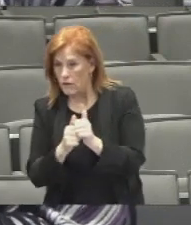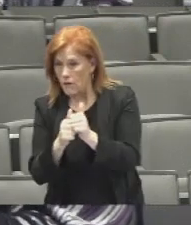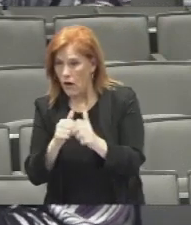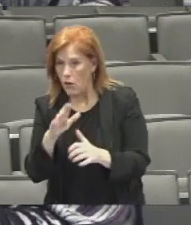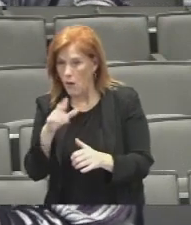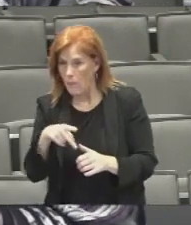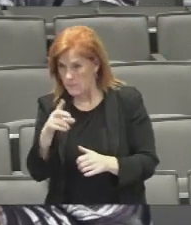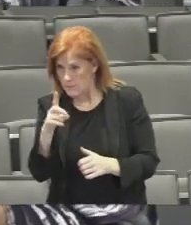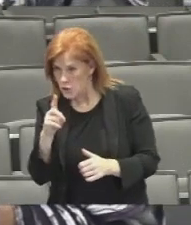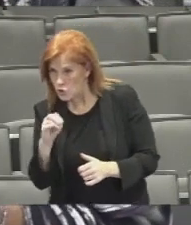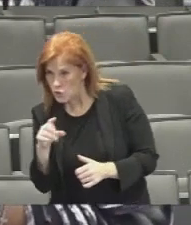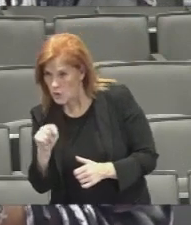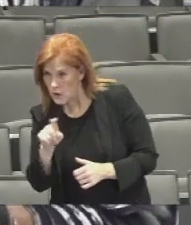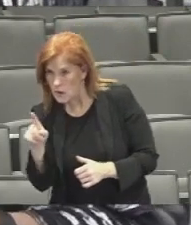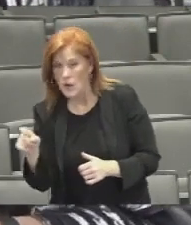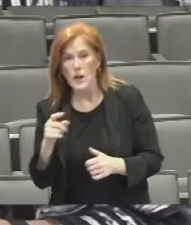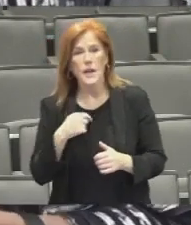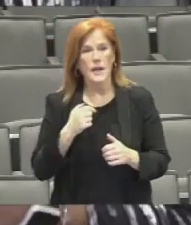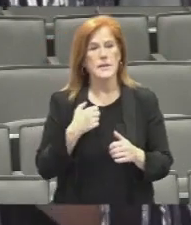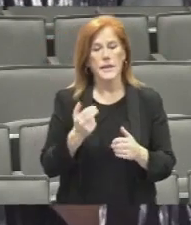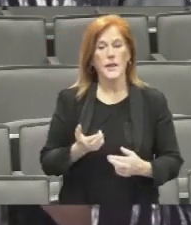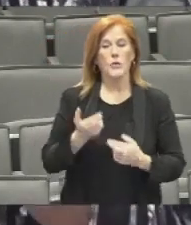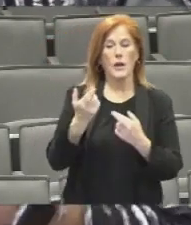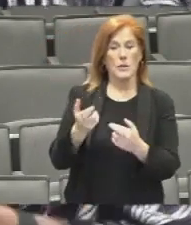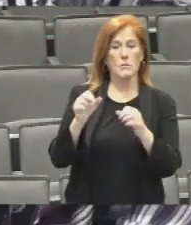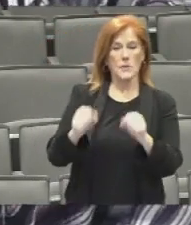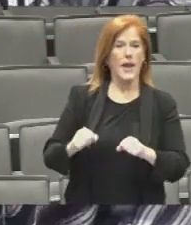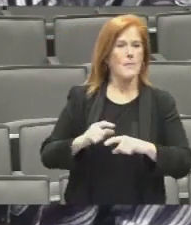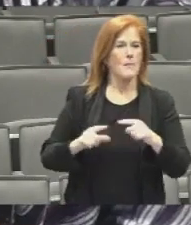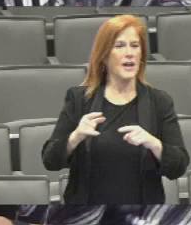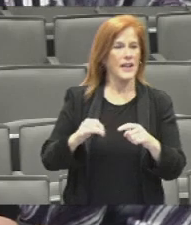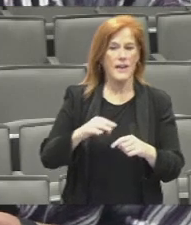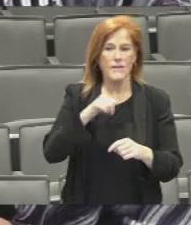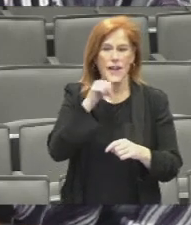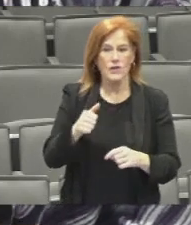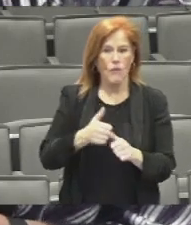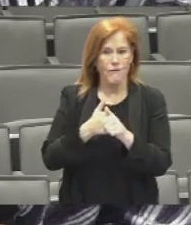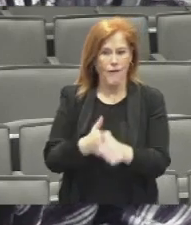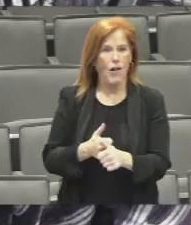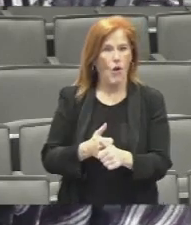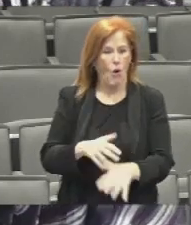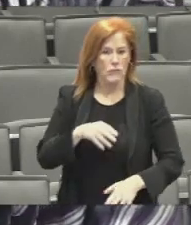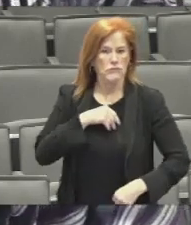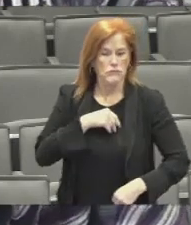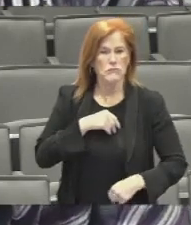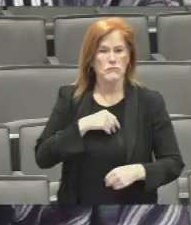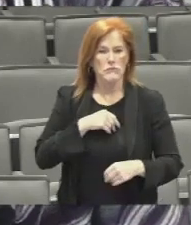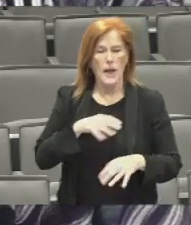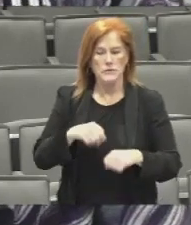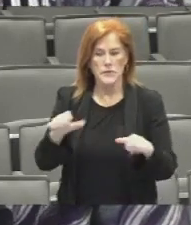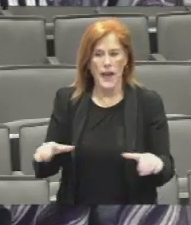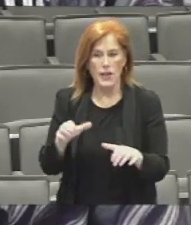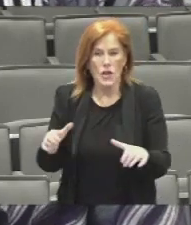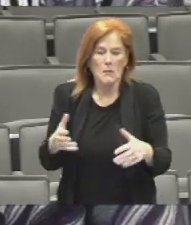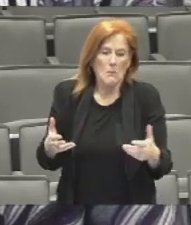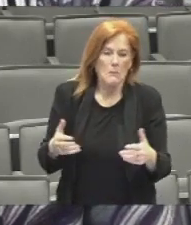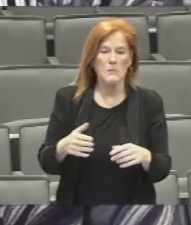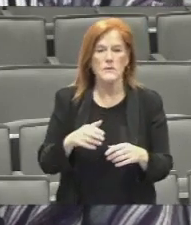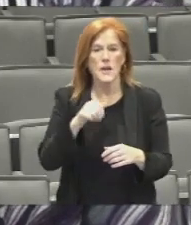nobody follows up, it isn't doing any good. So really that feedback loop, they have done very well. So we